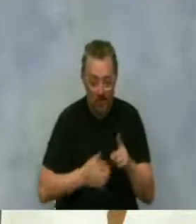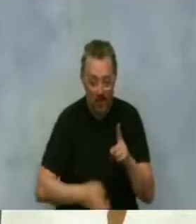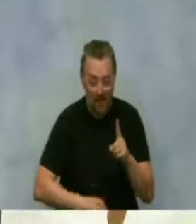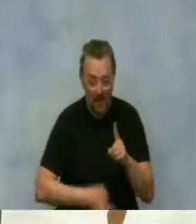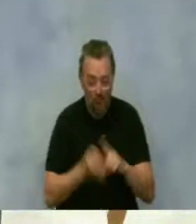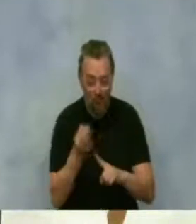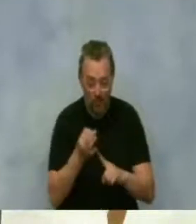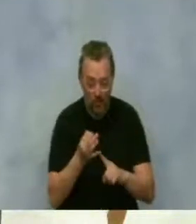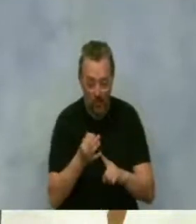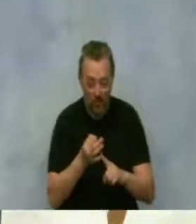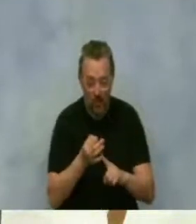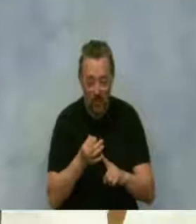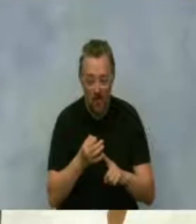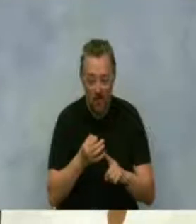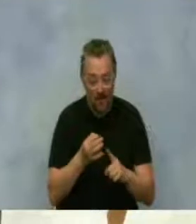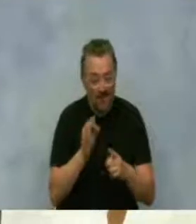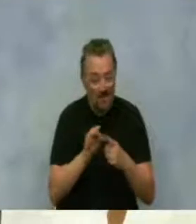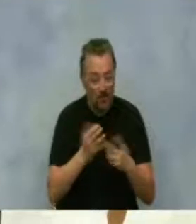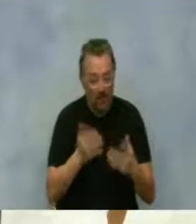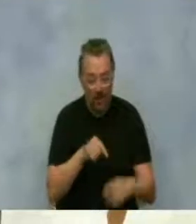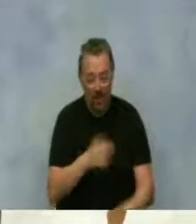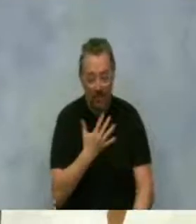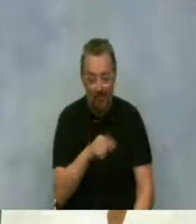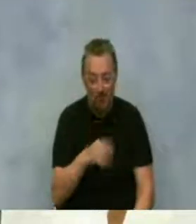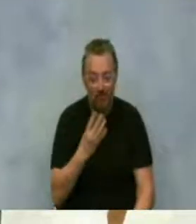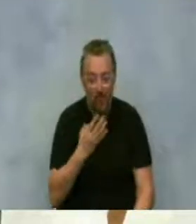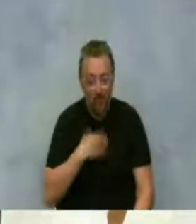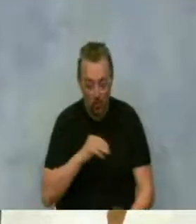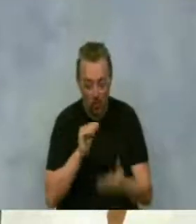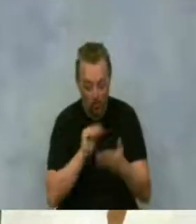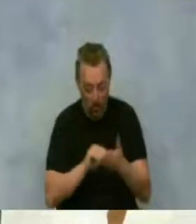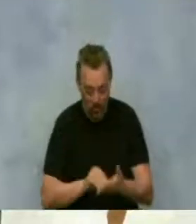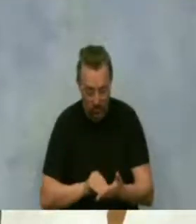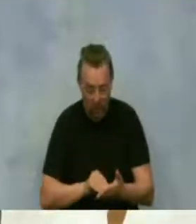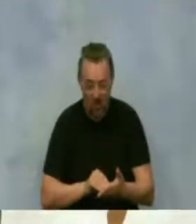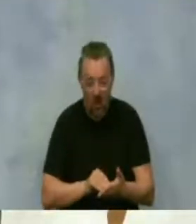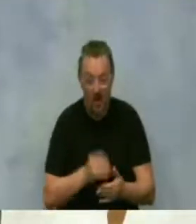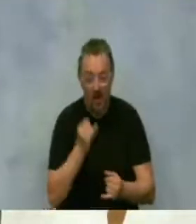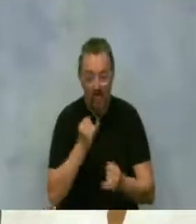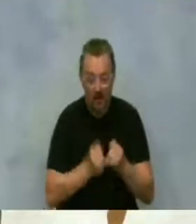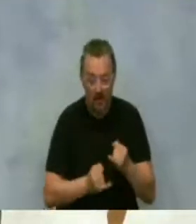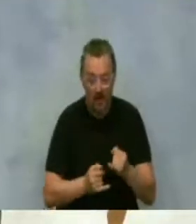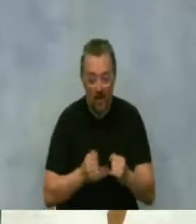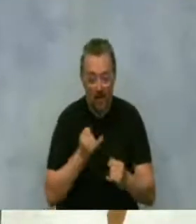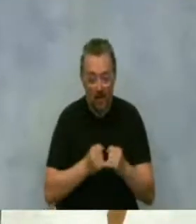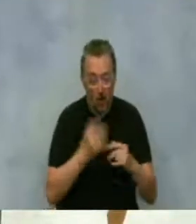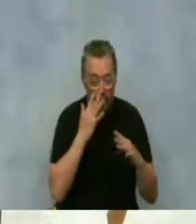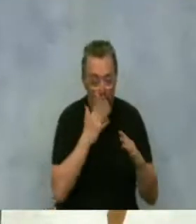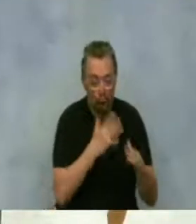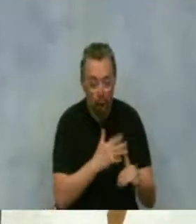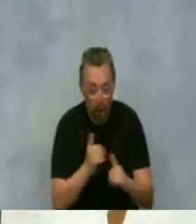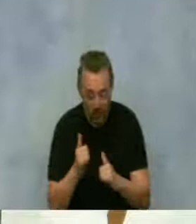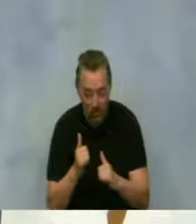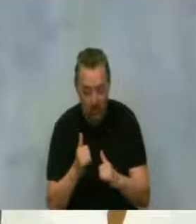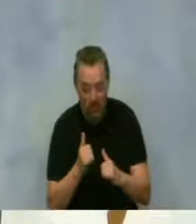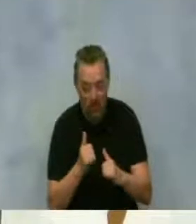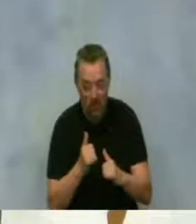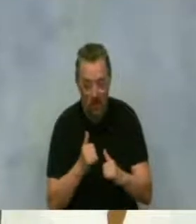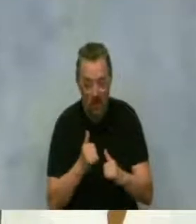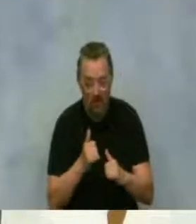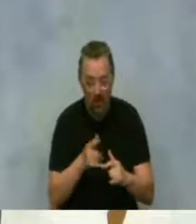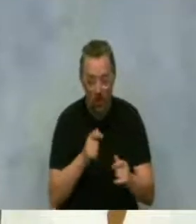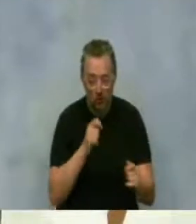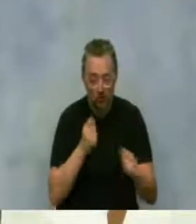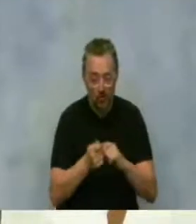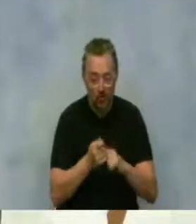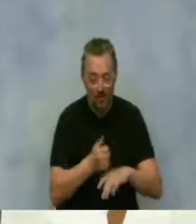management actions as detailed at 5.4 are noted. And finally, that the additional scrutiny of the changes will have a change in status,